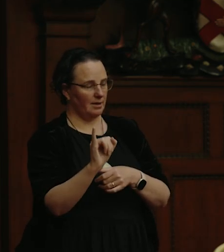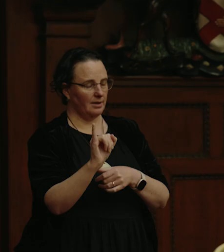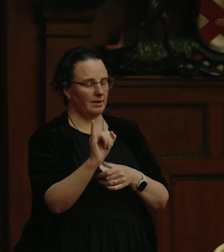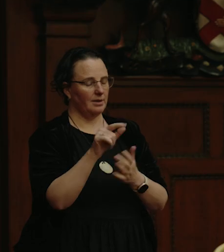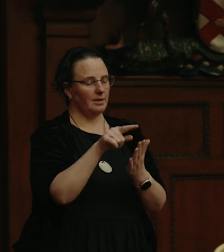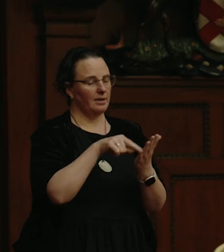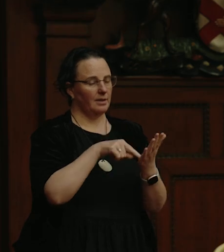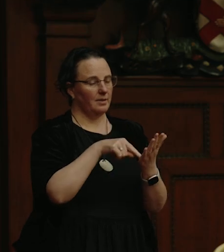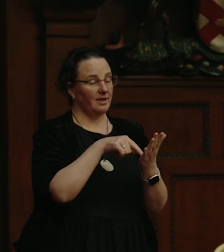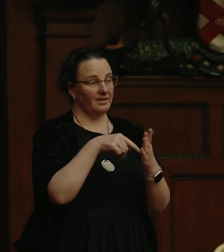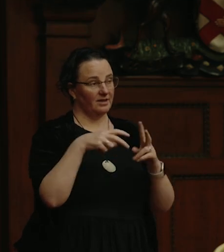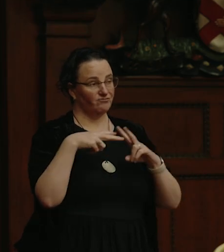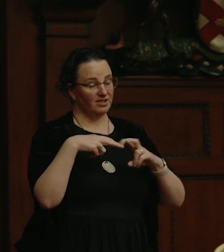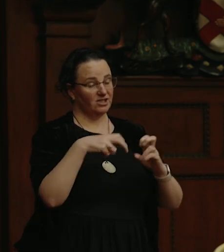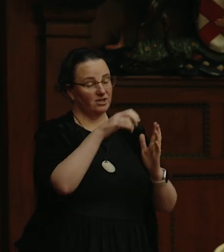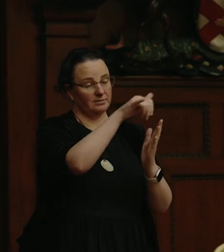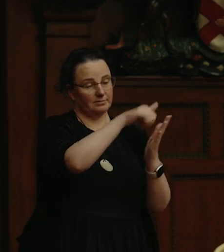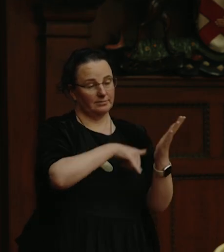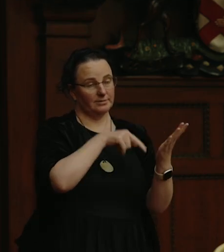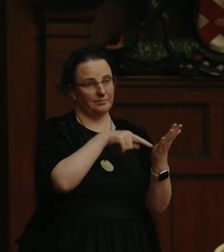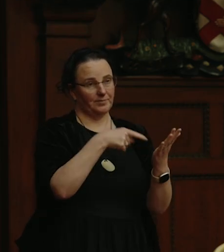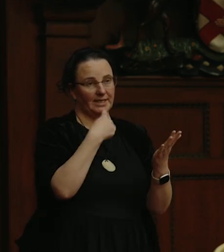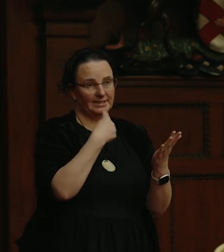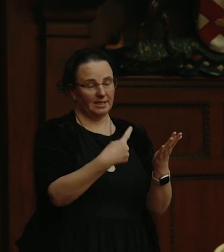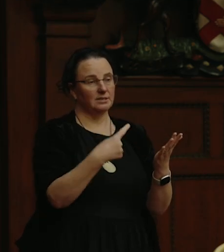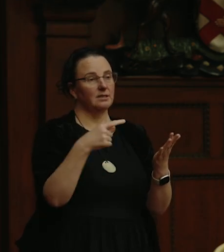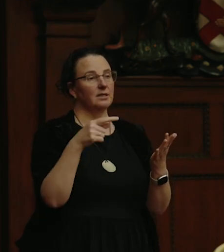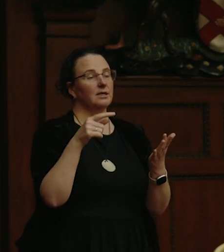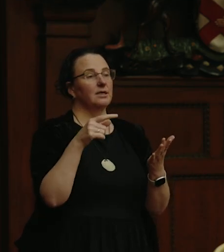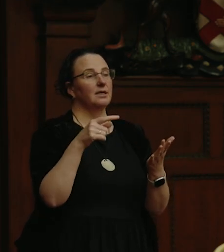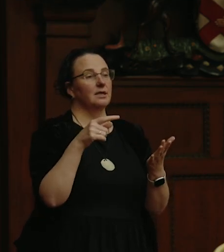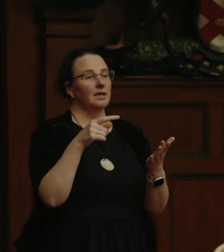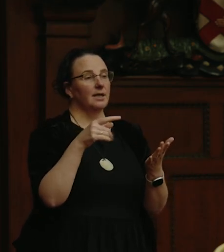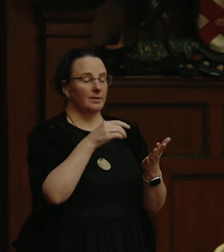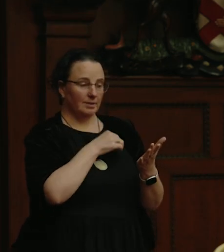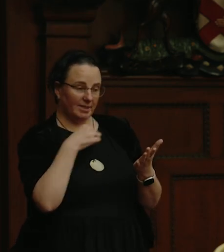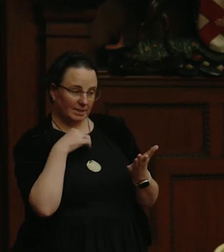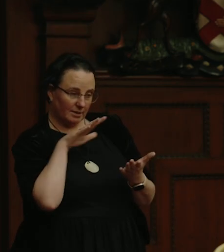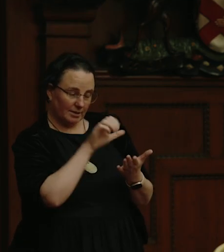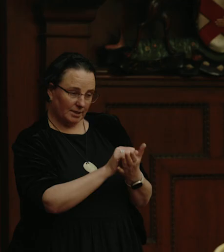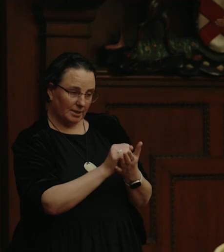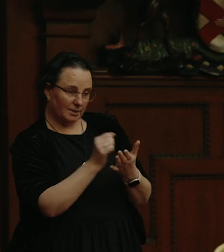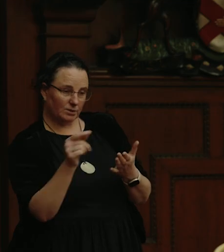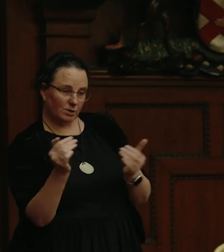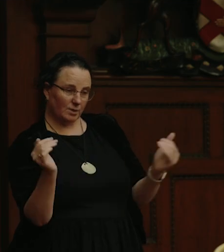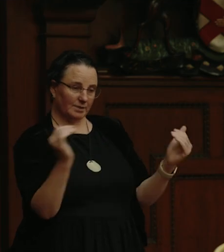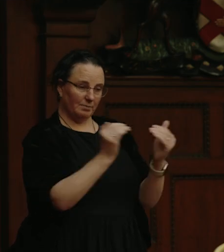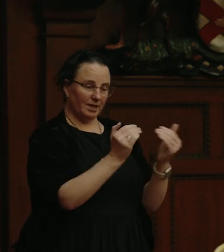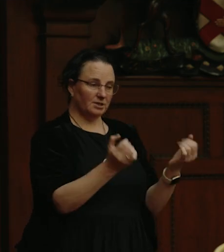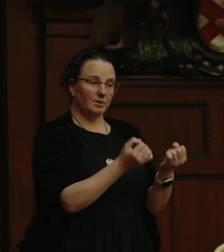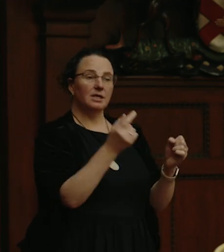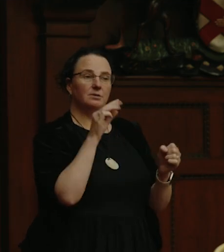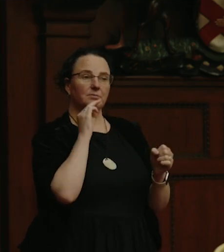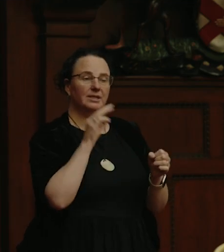concluded in that that clinical signs do not always align with symptoms, and therefore clinicians should be